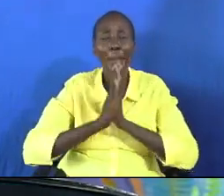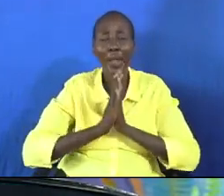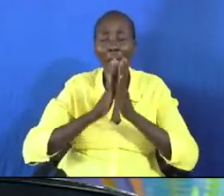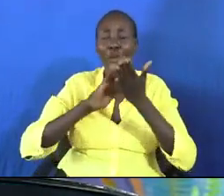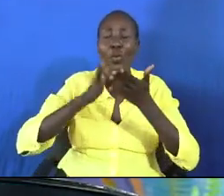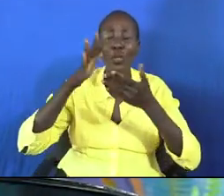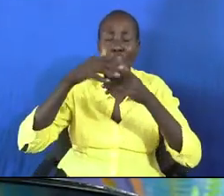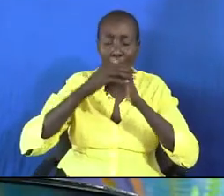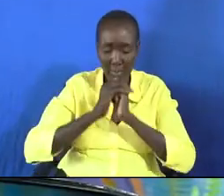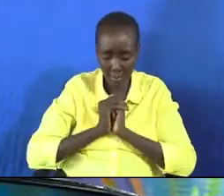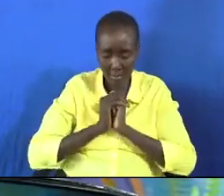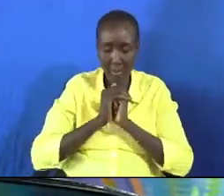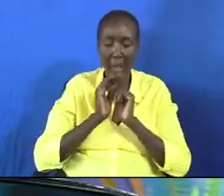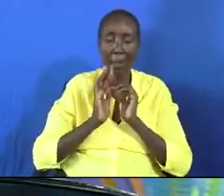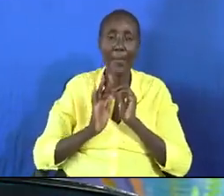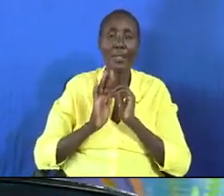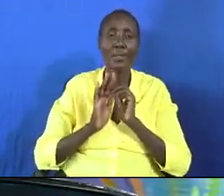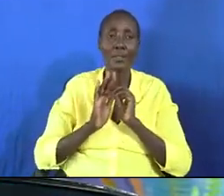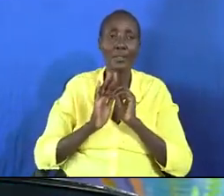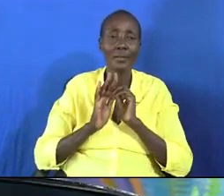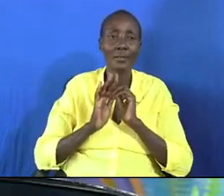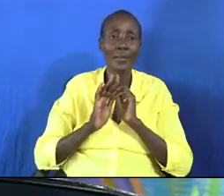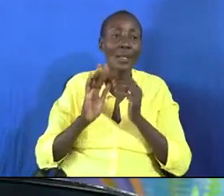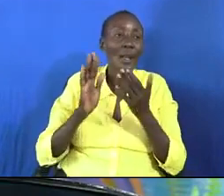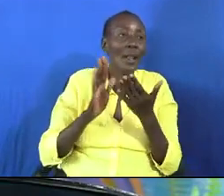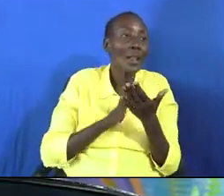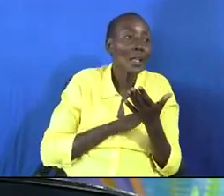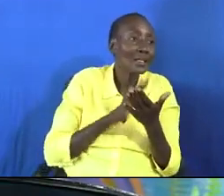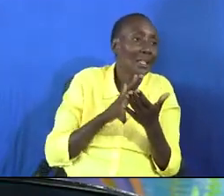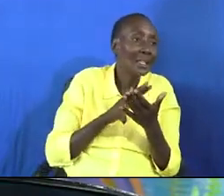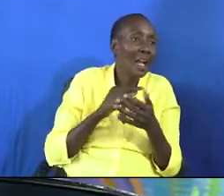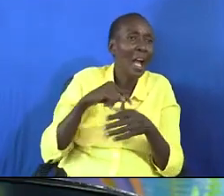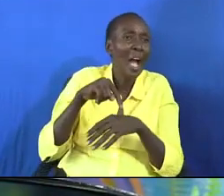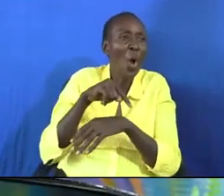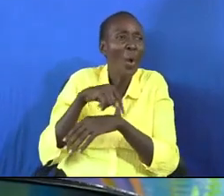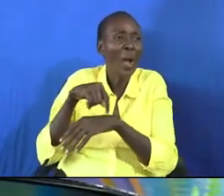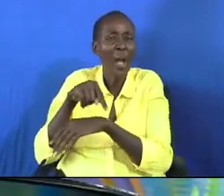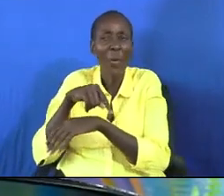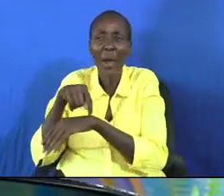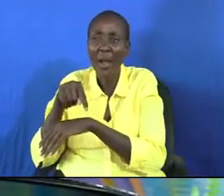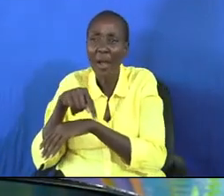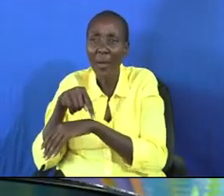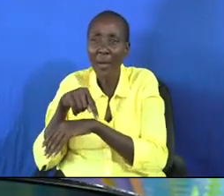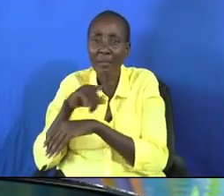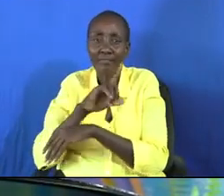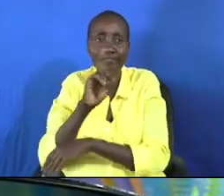and worship. How long can we sing? How long can we praise God?